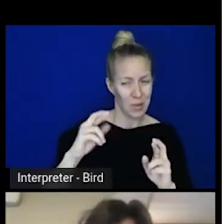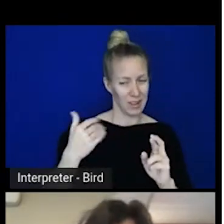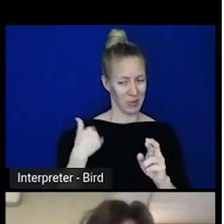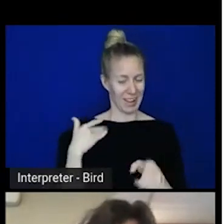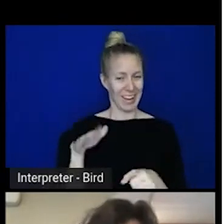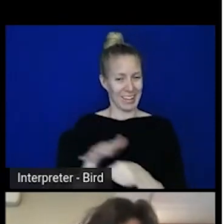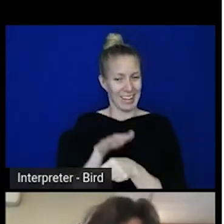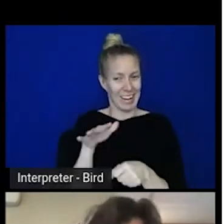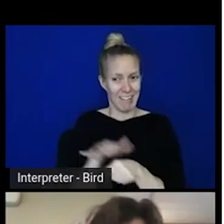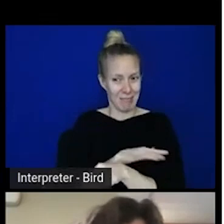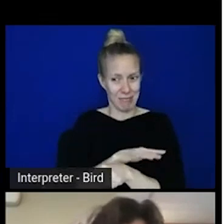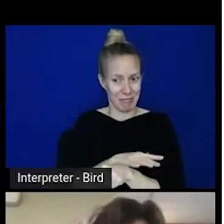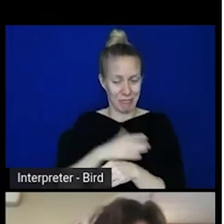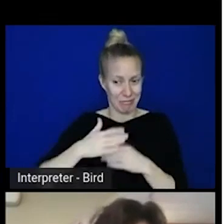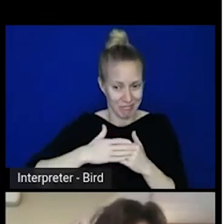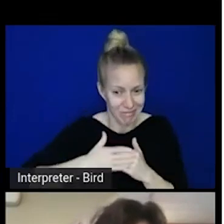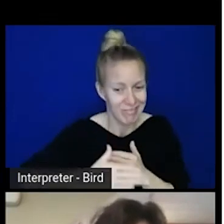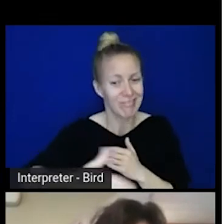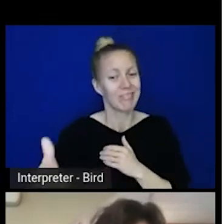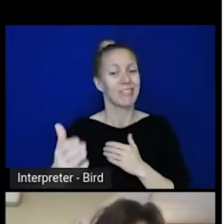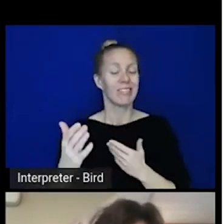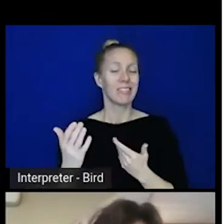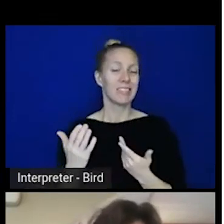to just go ahead without it.